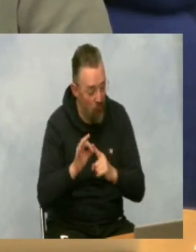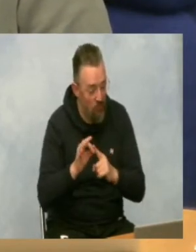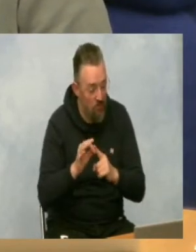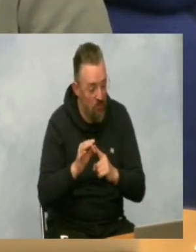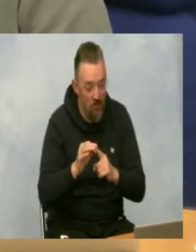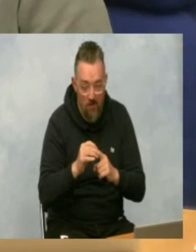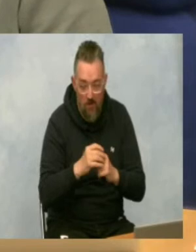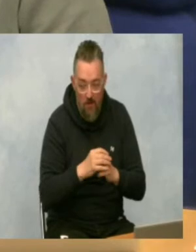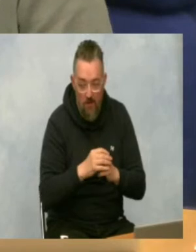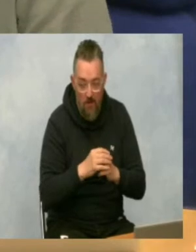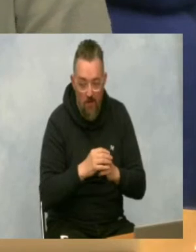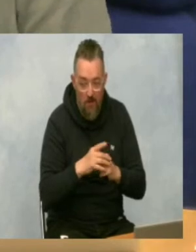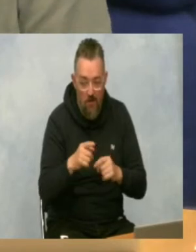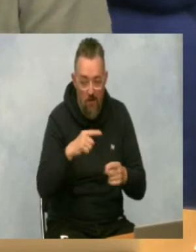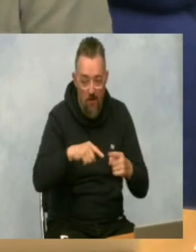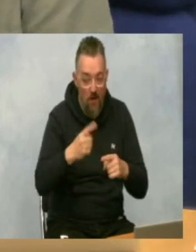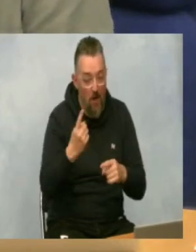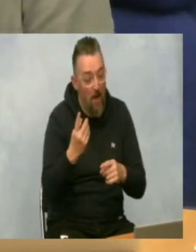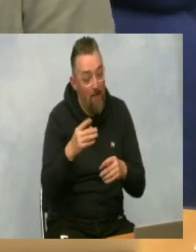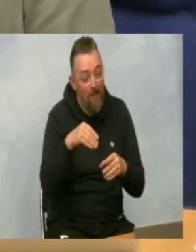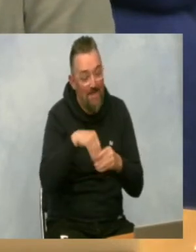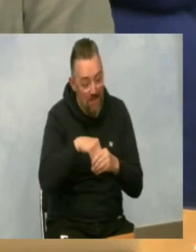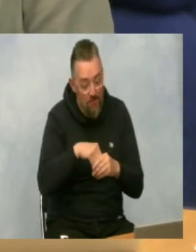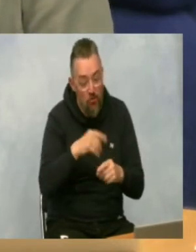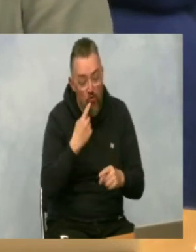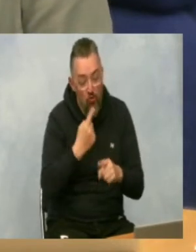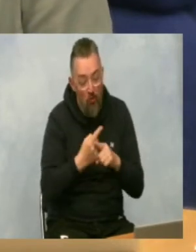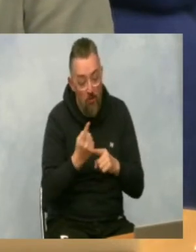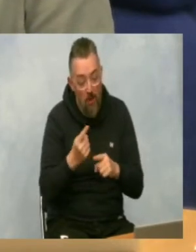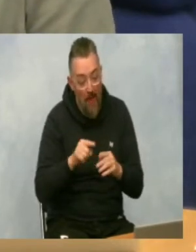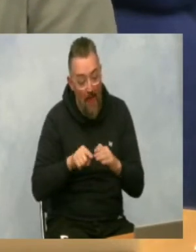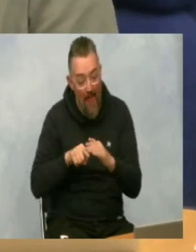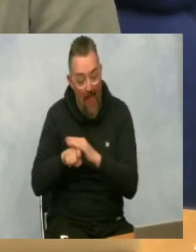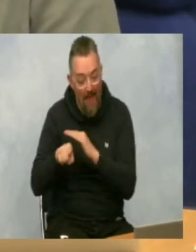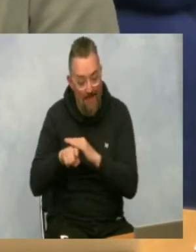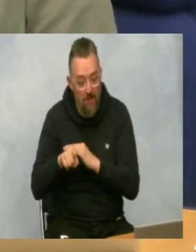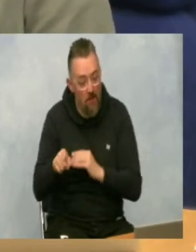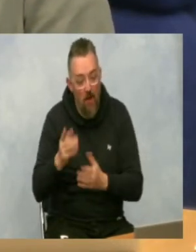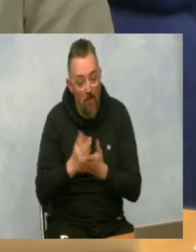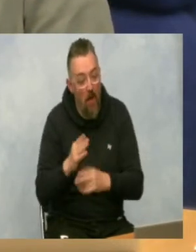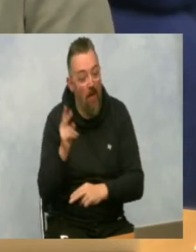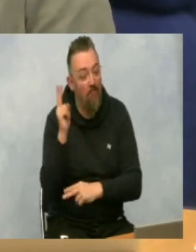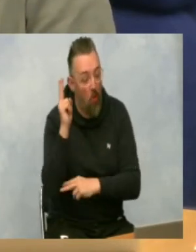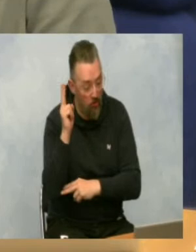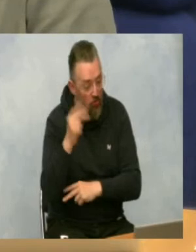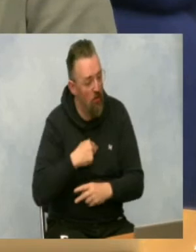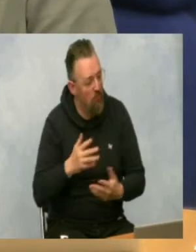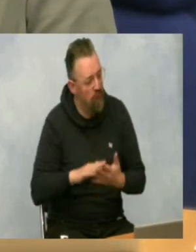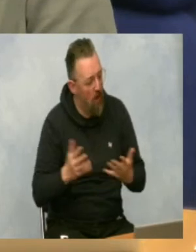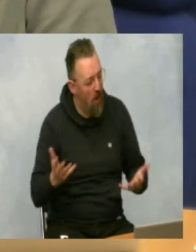that the participation in the exit interview process is voluntary, but we do encourage our